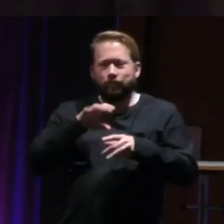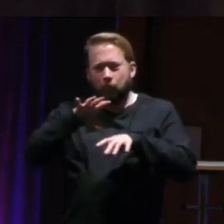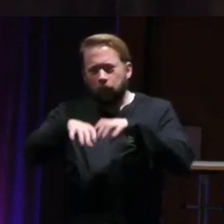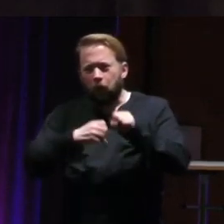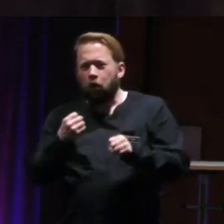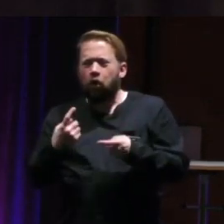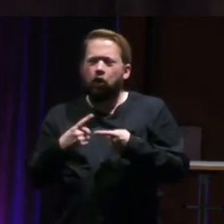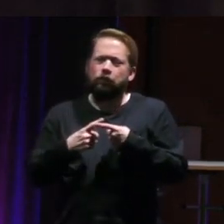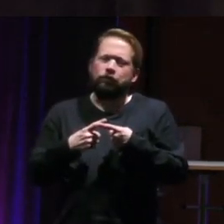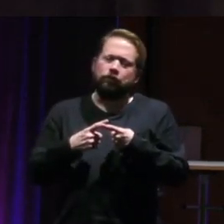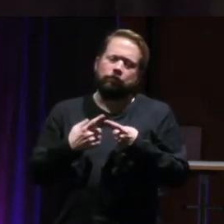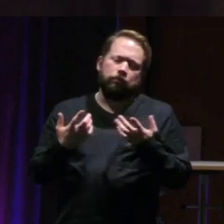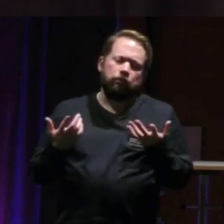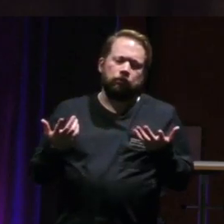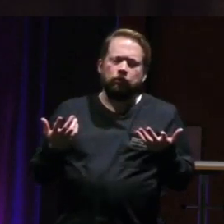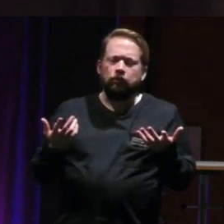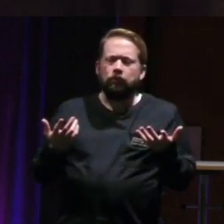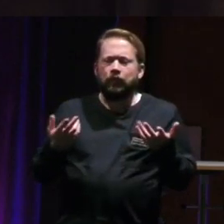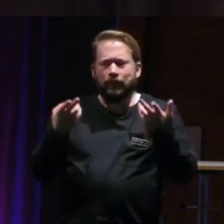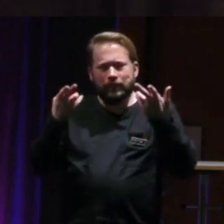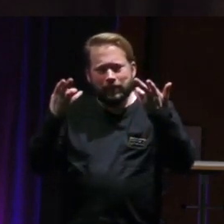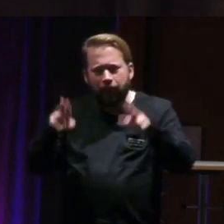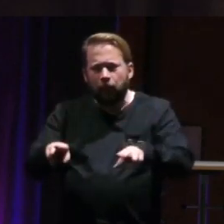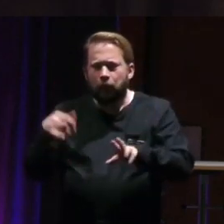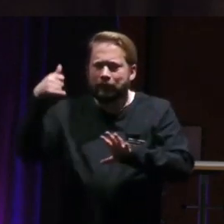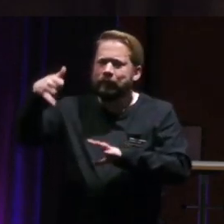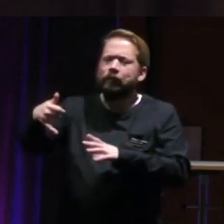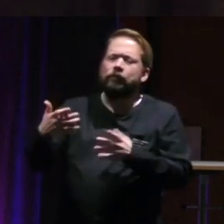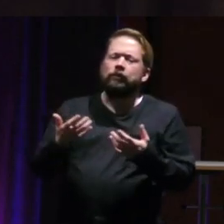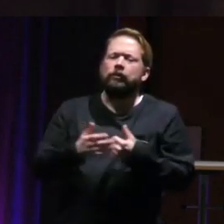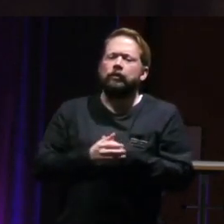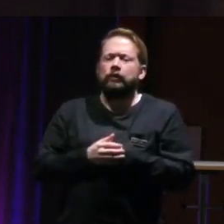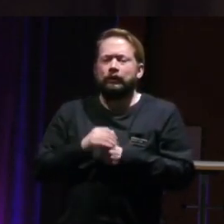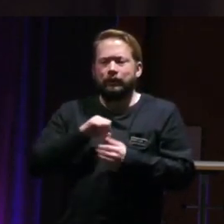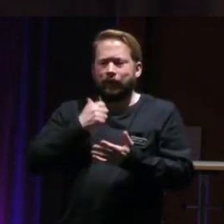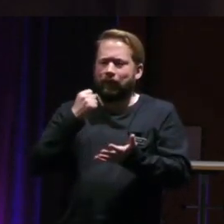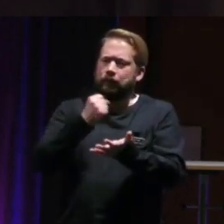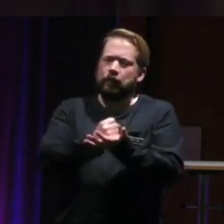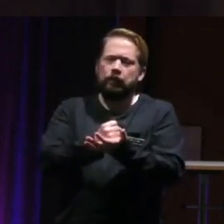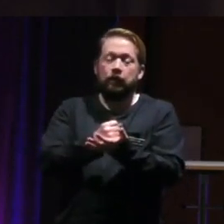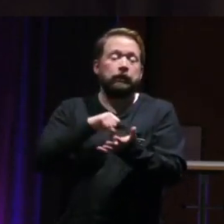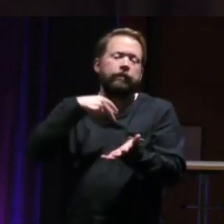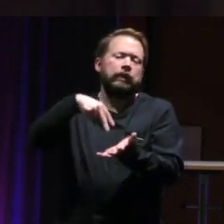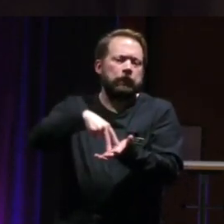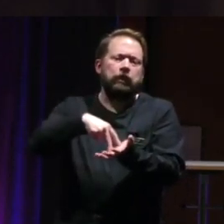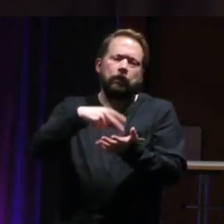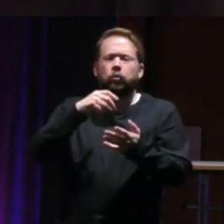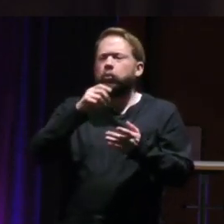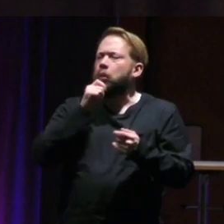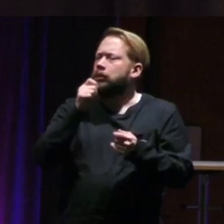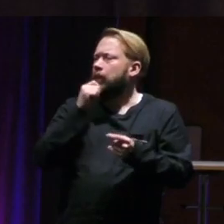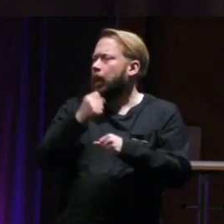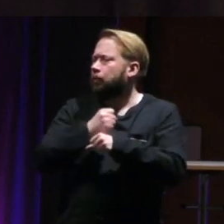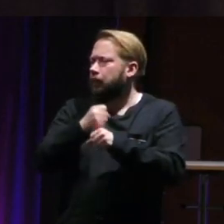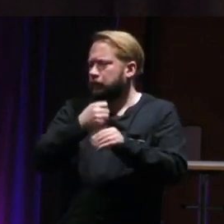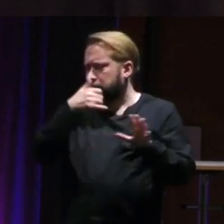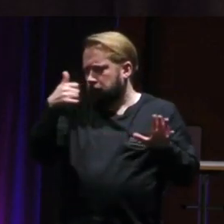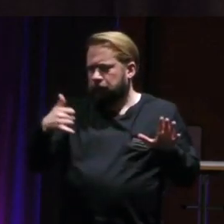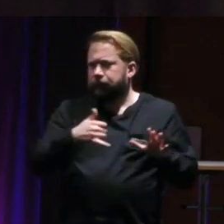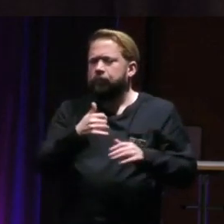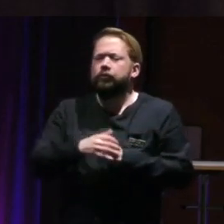and it's a small team of independent journalists. Mostly of them, majority of them were